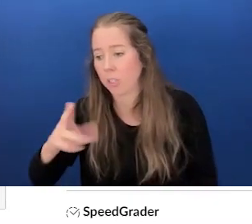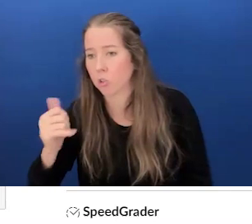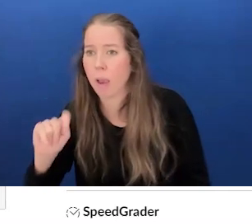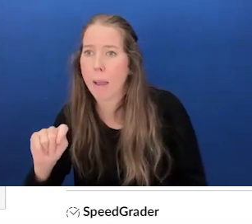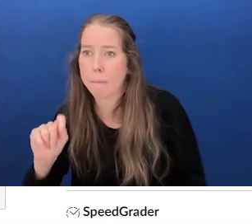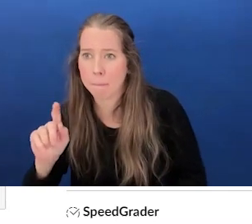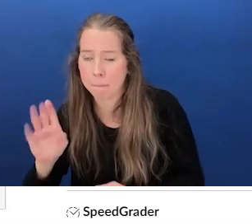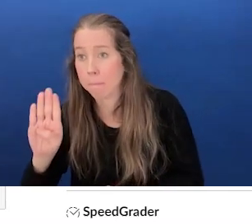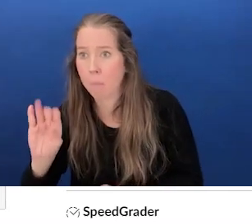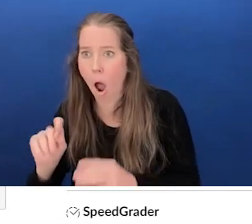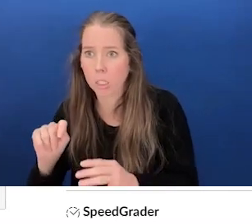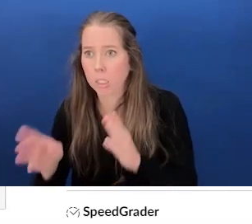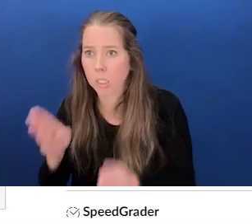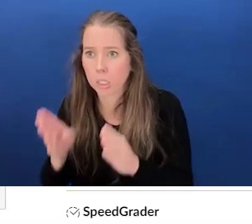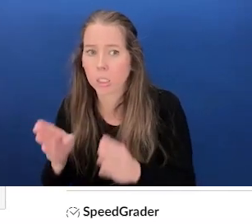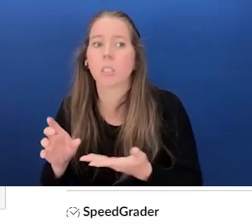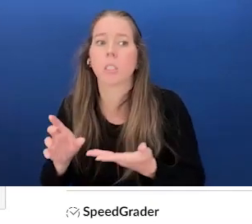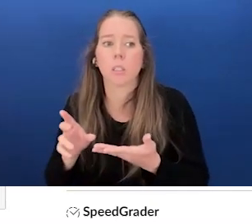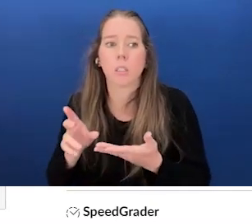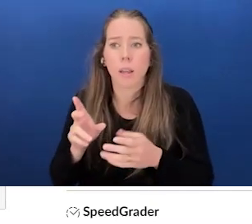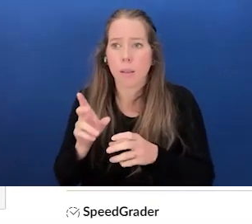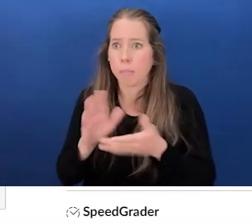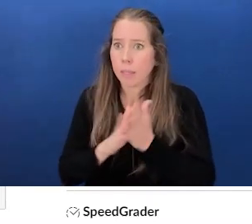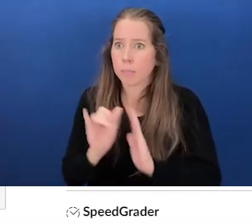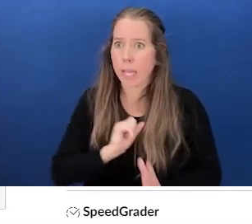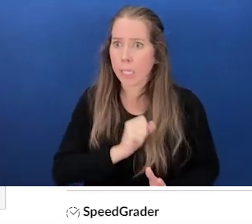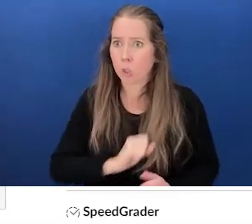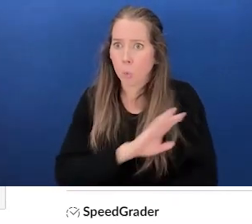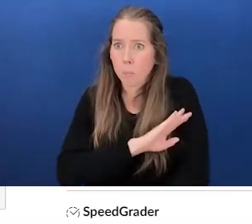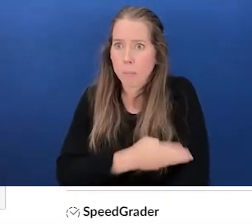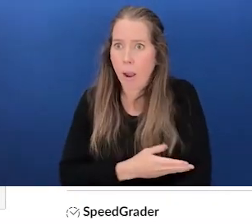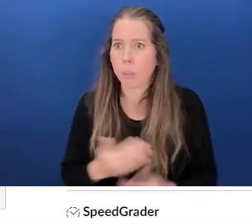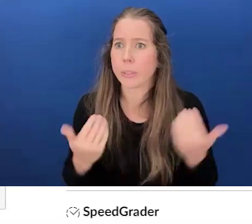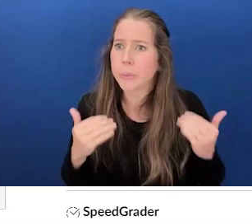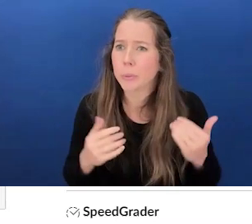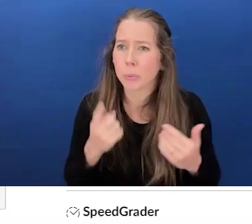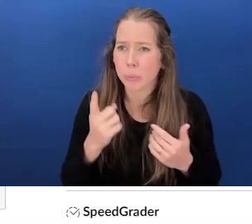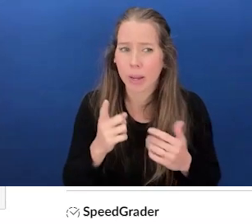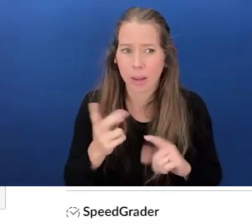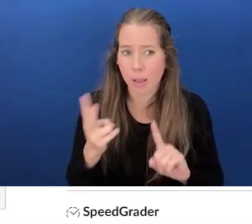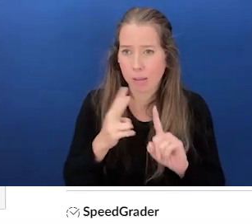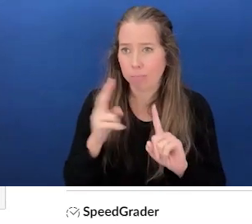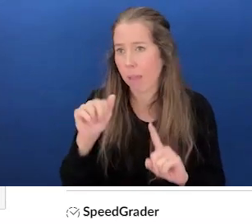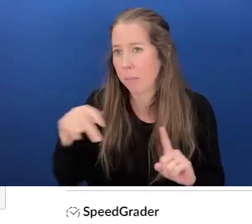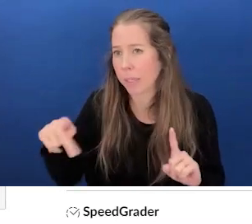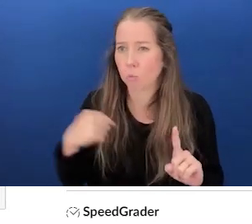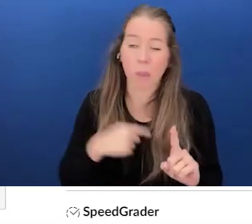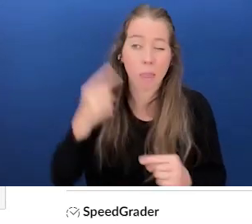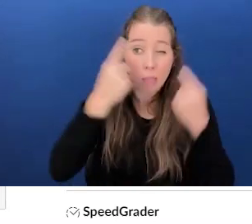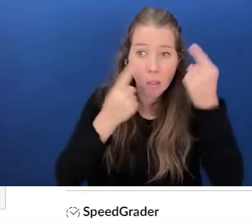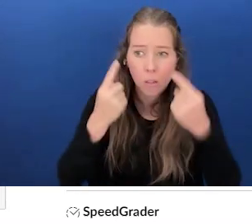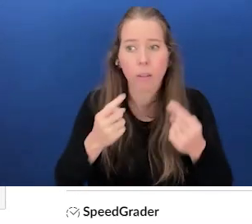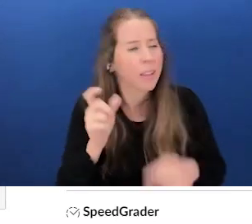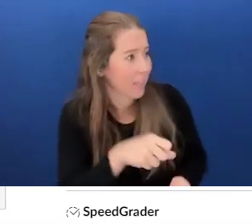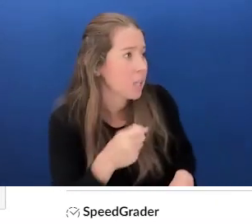LLM, and it makes it a superpower. So, that's one of the applications that we're thinking about. And we're still working. Yeah, we'd